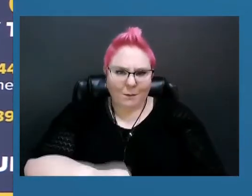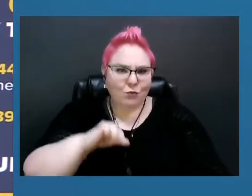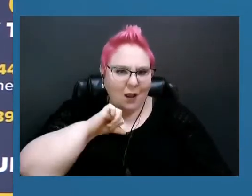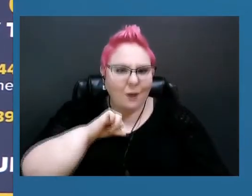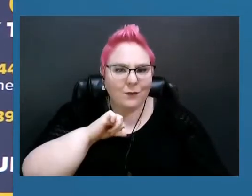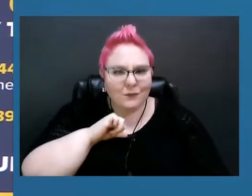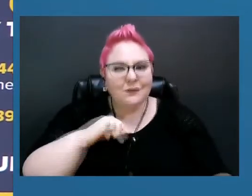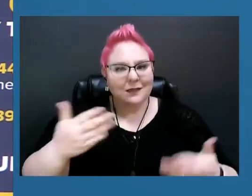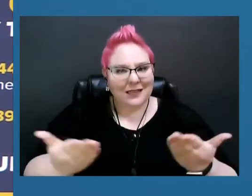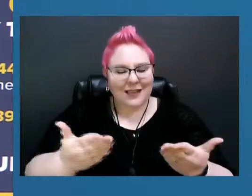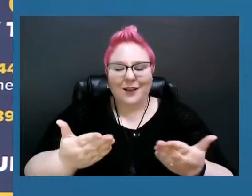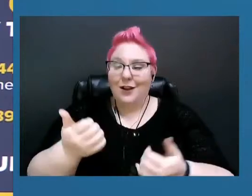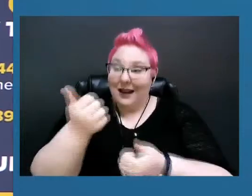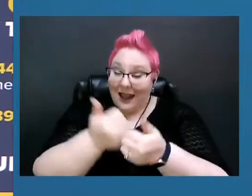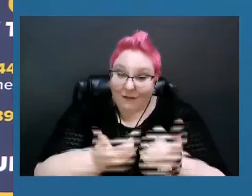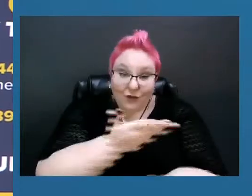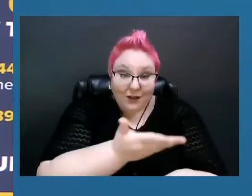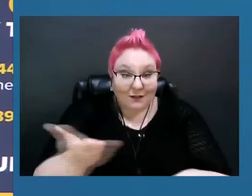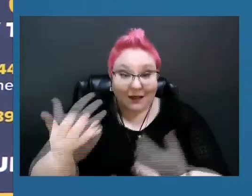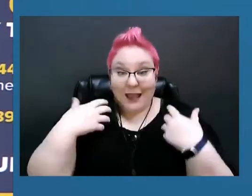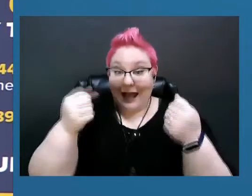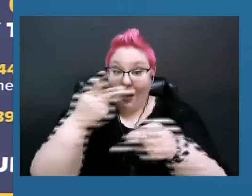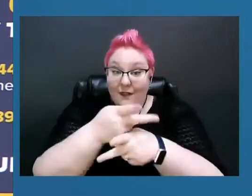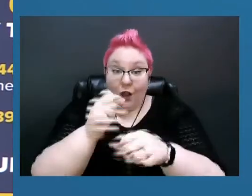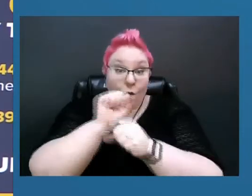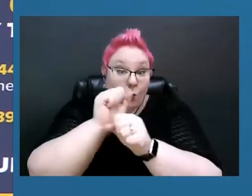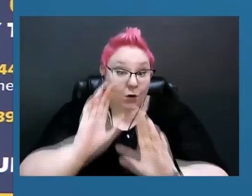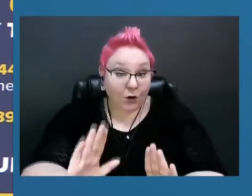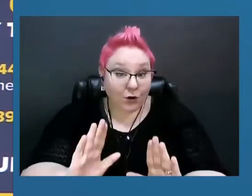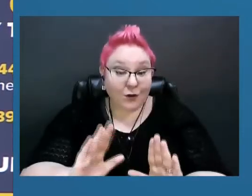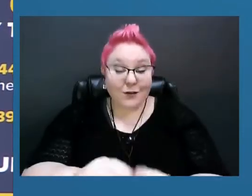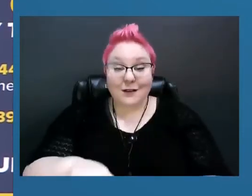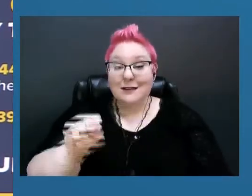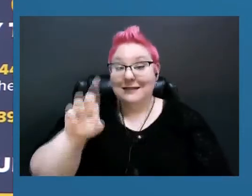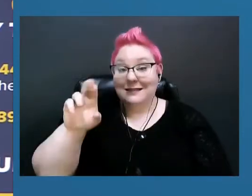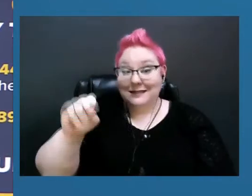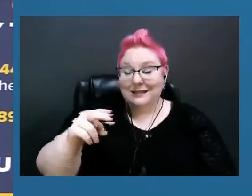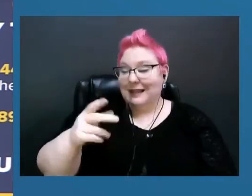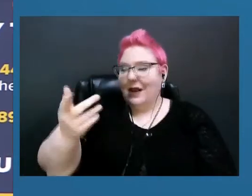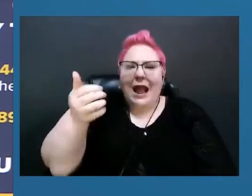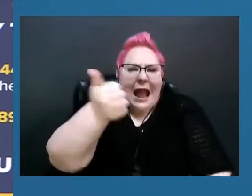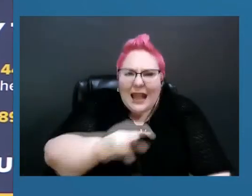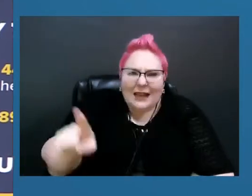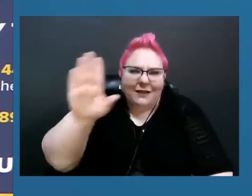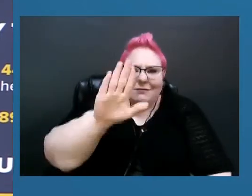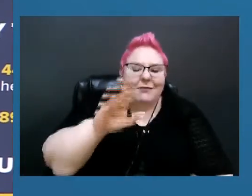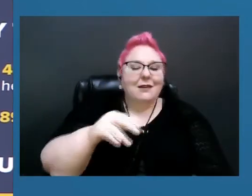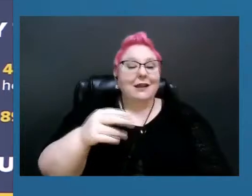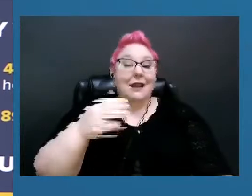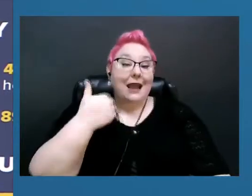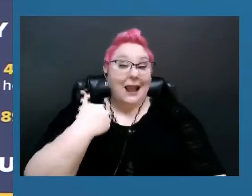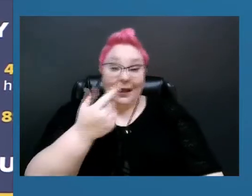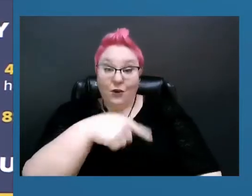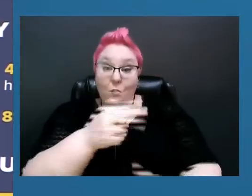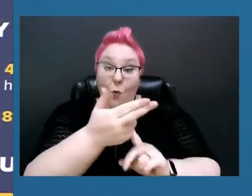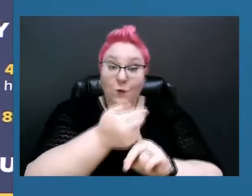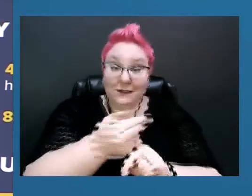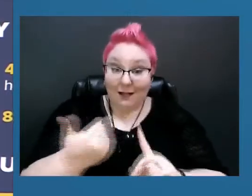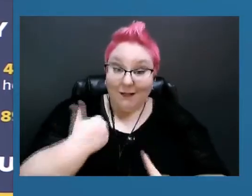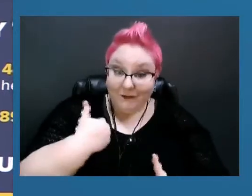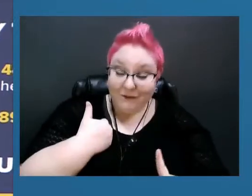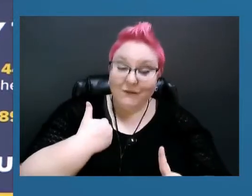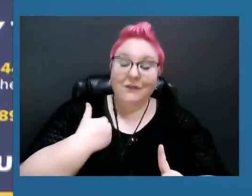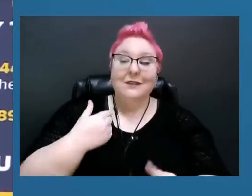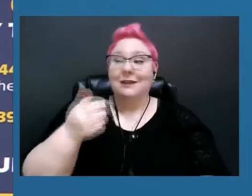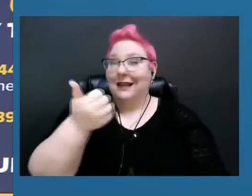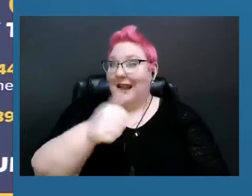to every healthcare worker in Saranac Lake or anywhere else, every hotel owner up in this area, every family